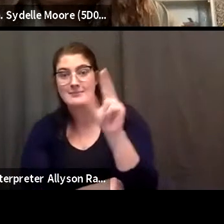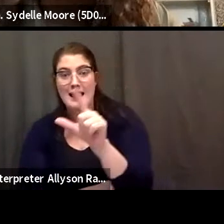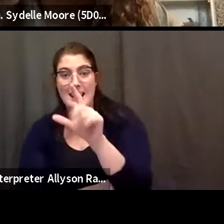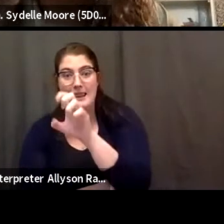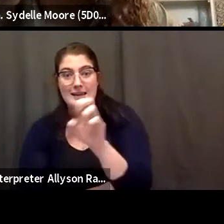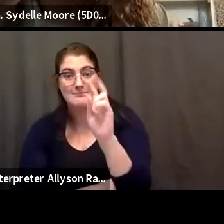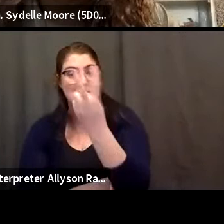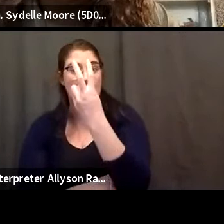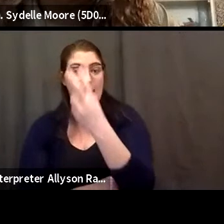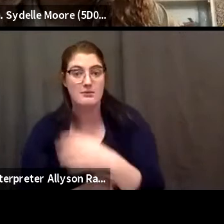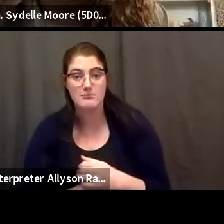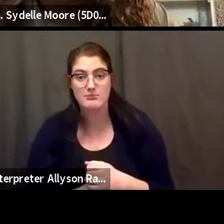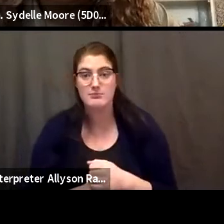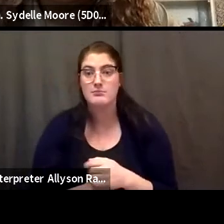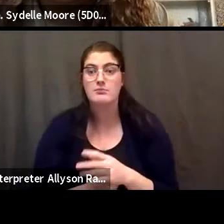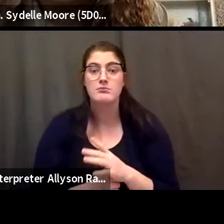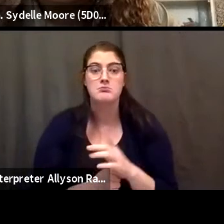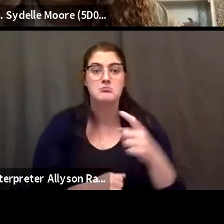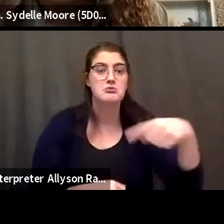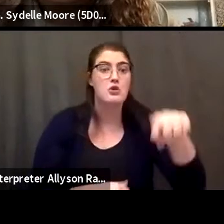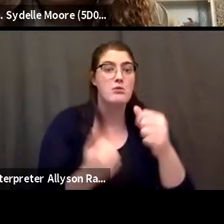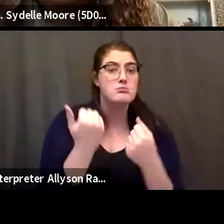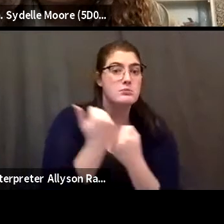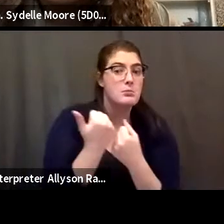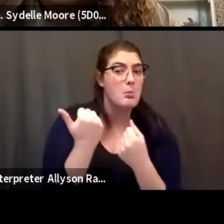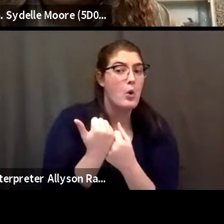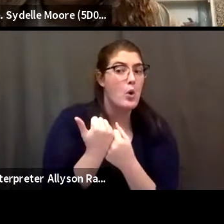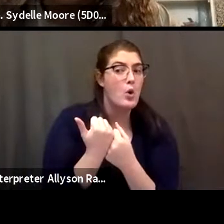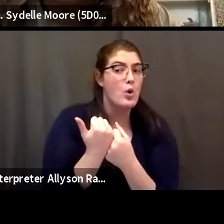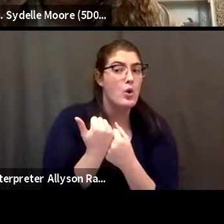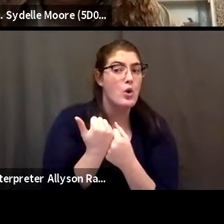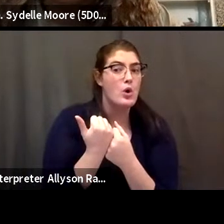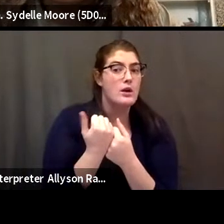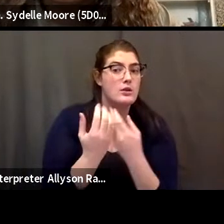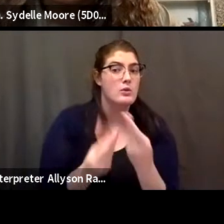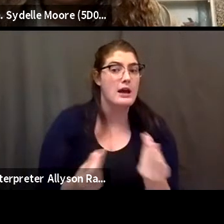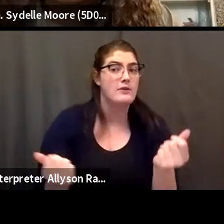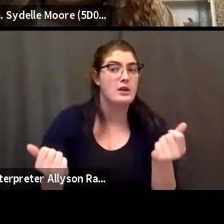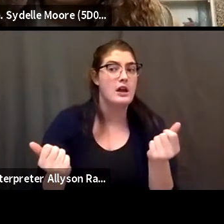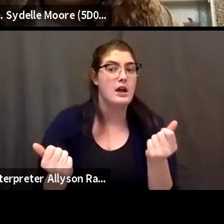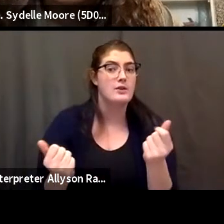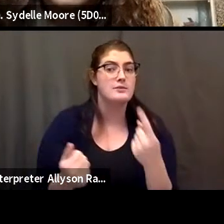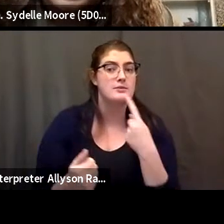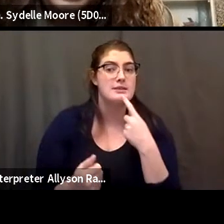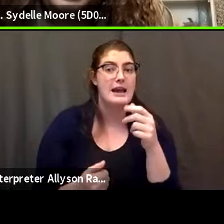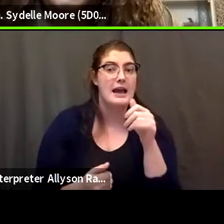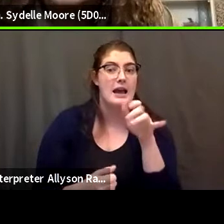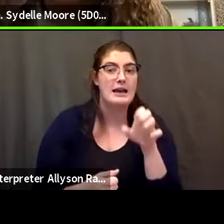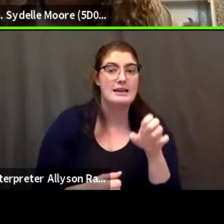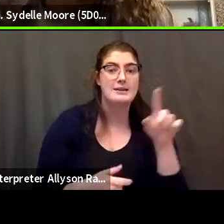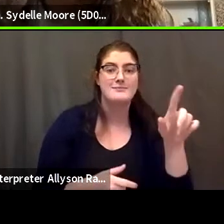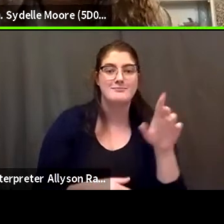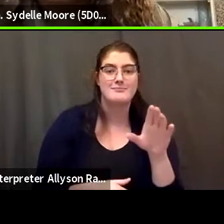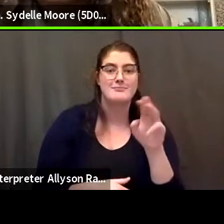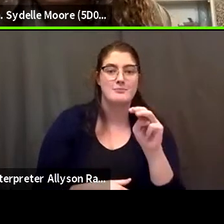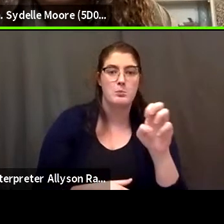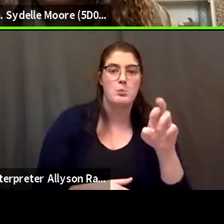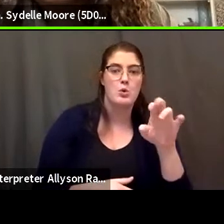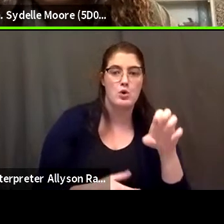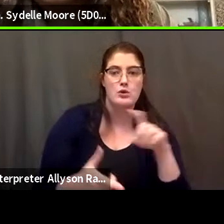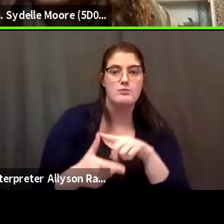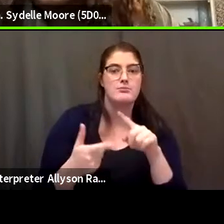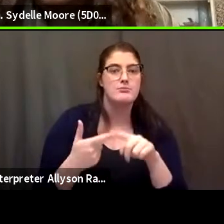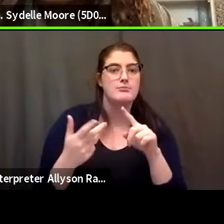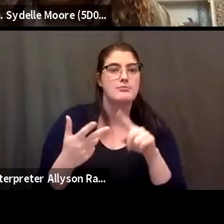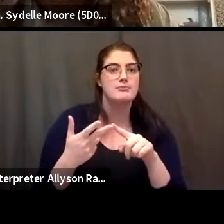motion. All those in favor of supporting the resolution, signify by saying aye. Aye. And